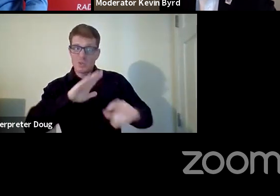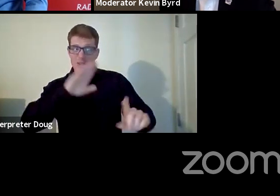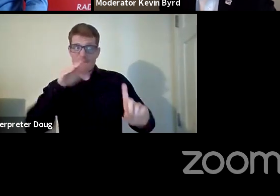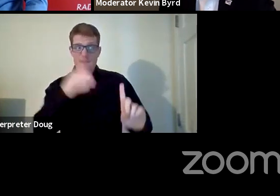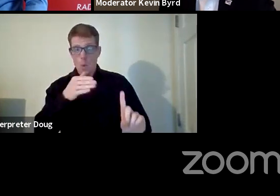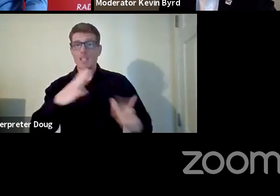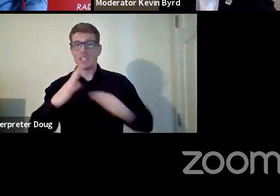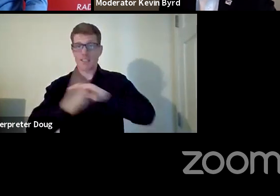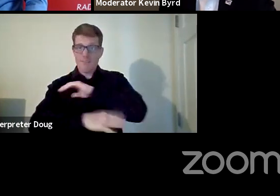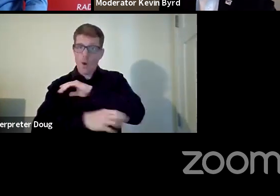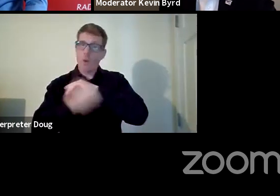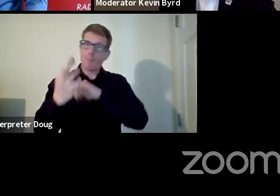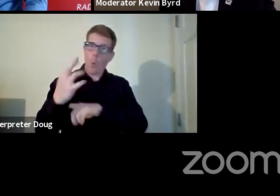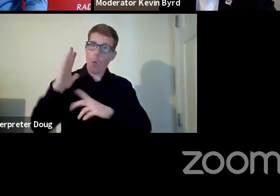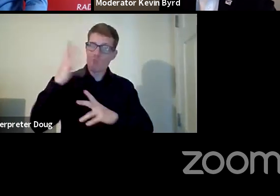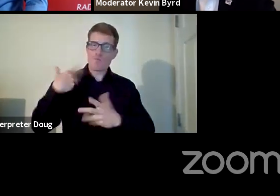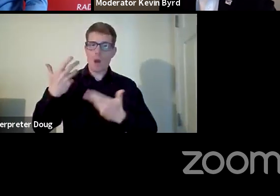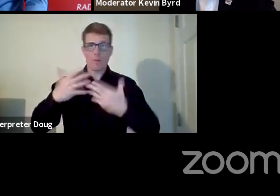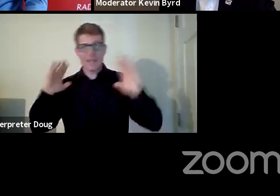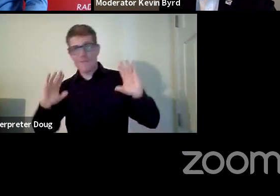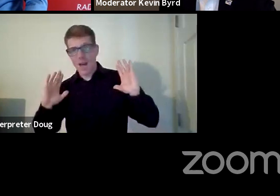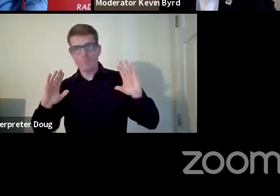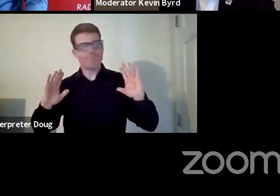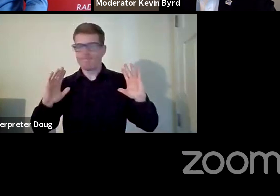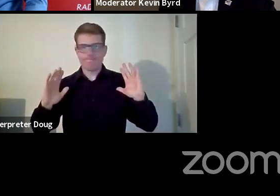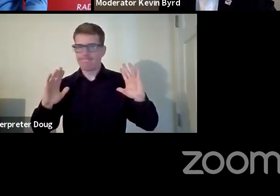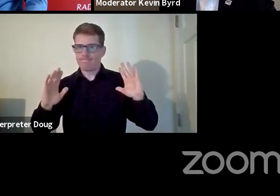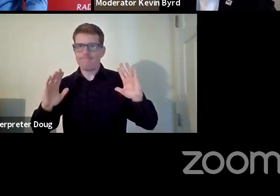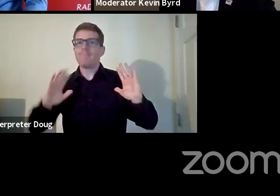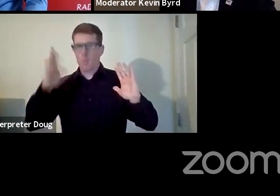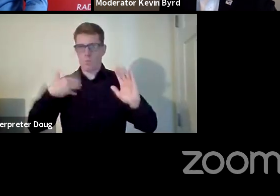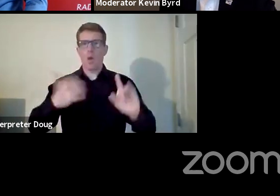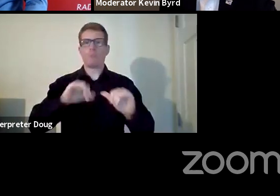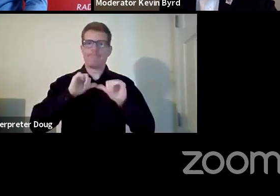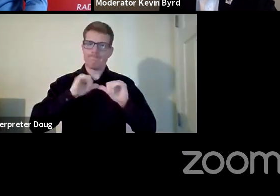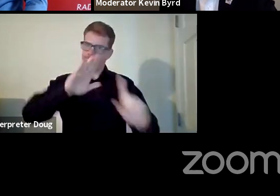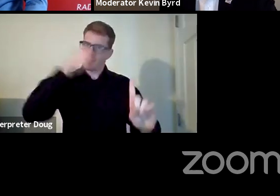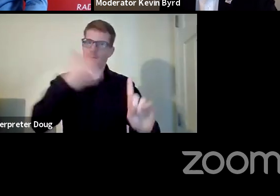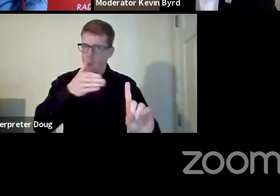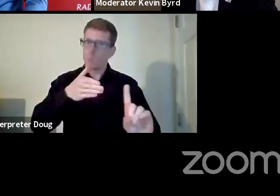work well, it's going to be because the entire community buys in.